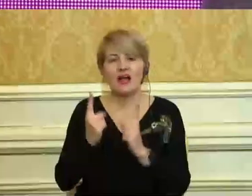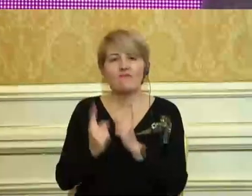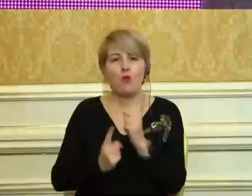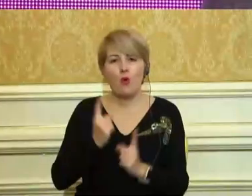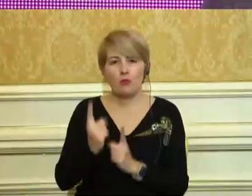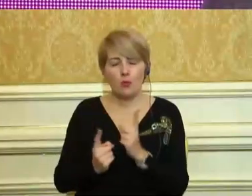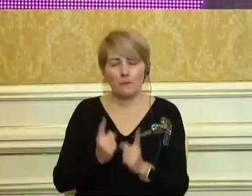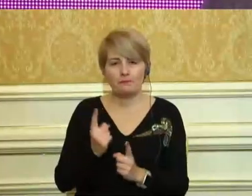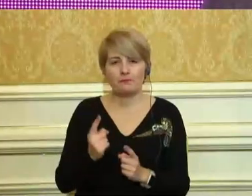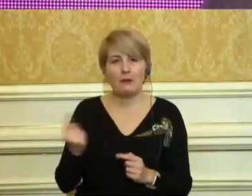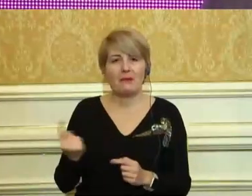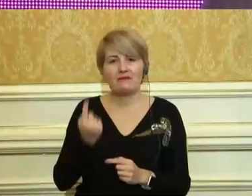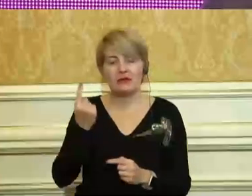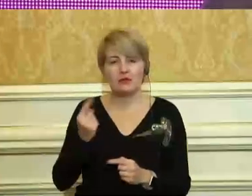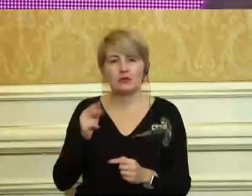let's